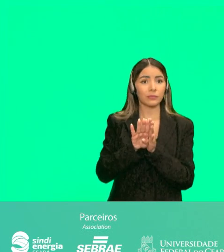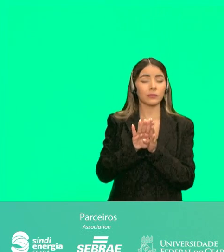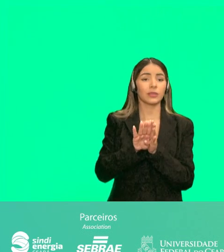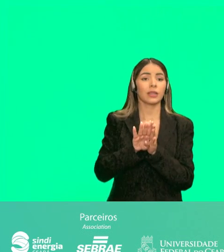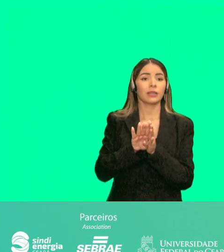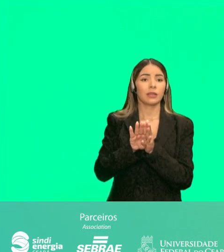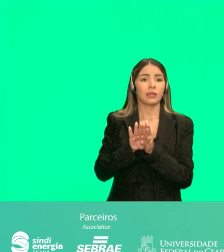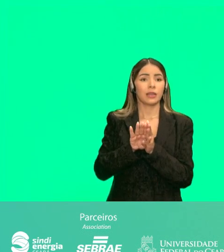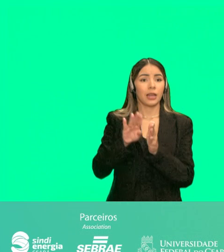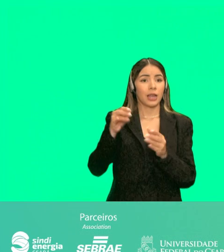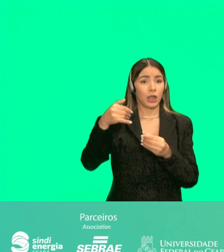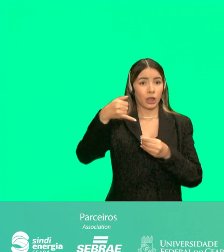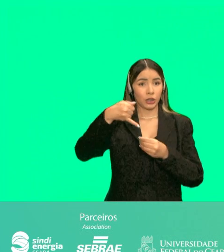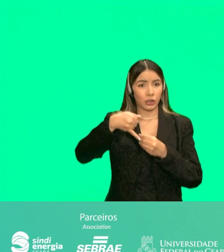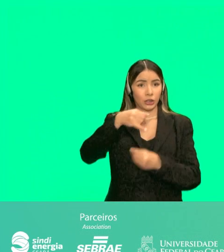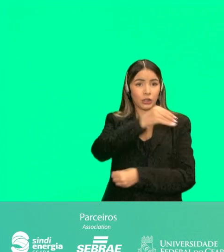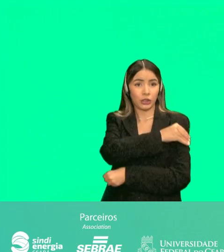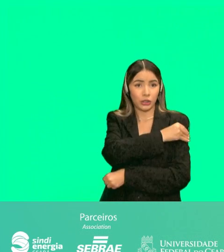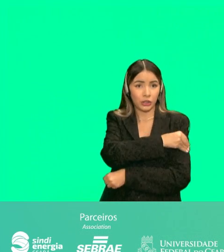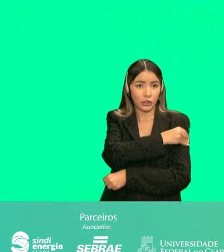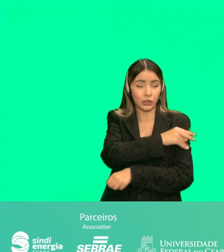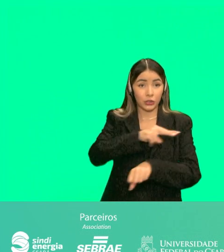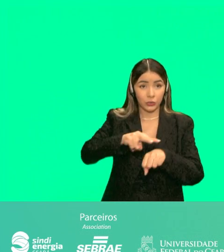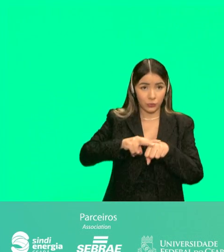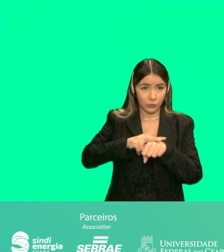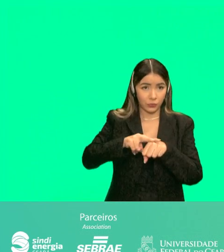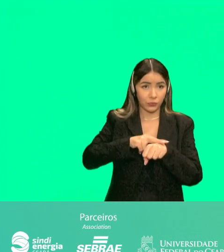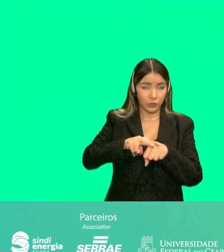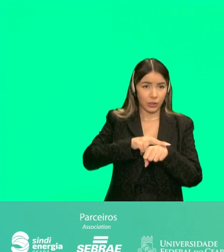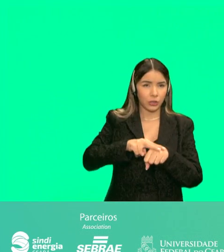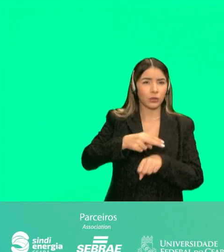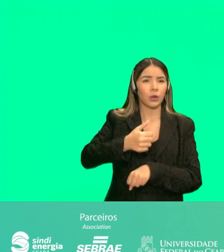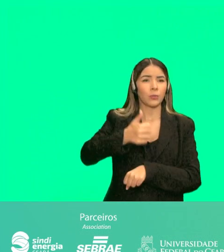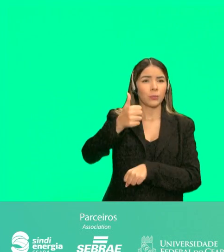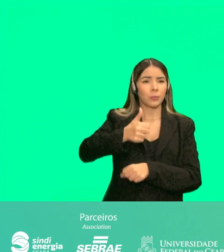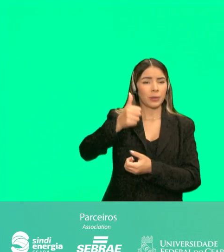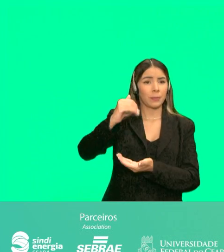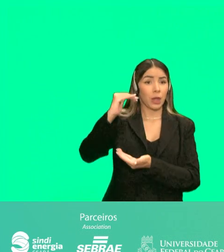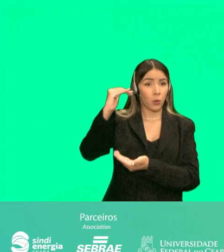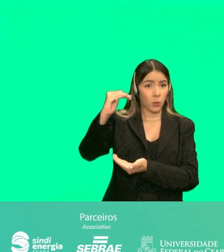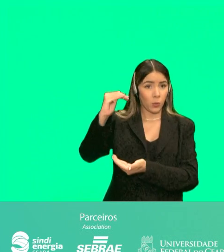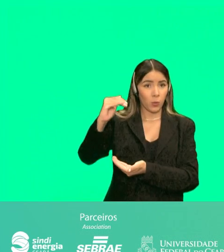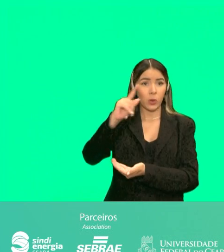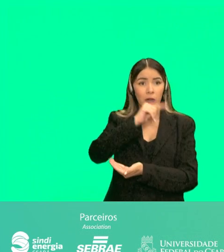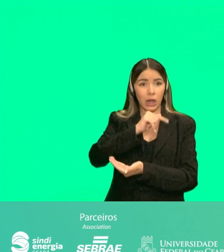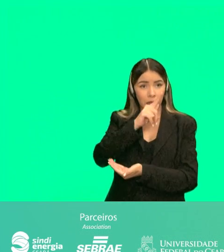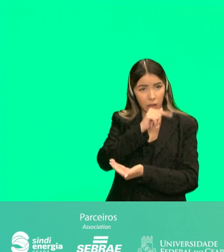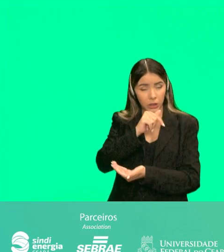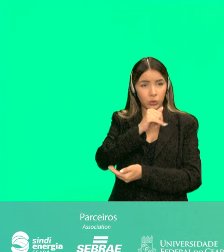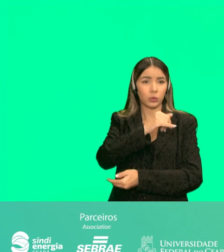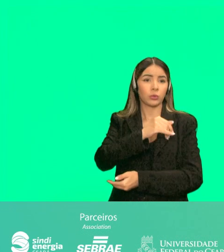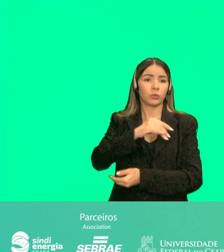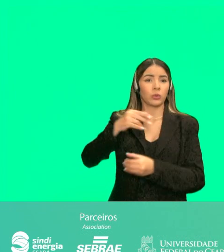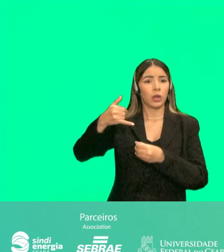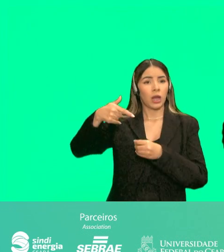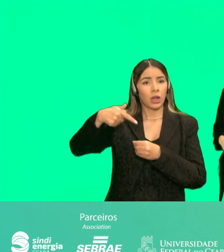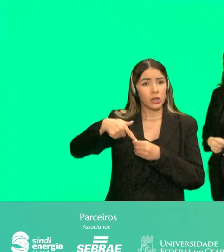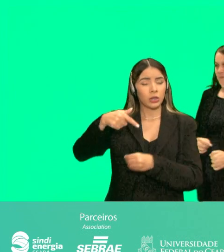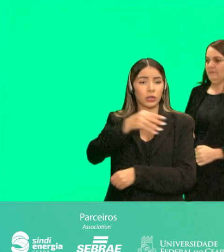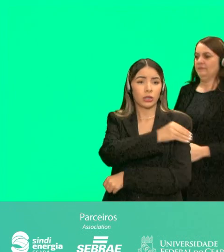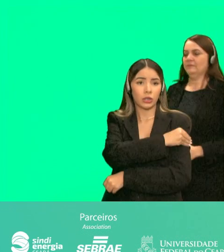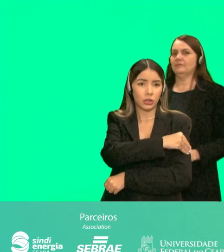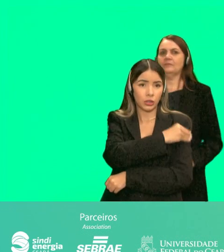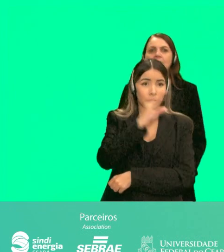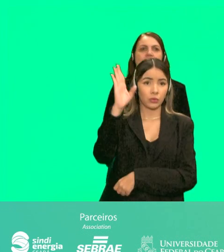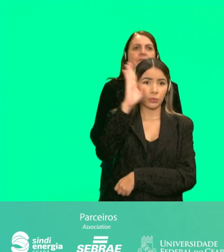e-diesel ano, liters começo do ano que vem. Brazilian produced Então, os primeiros litros de diesel e will be brasileiro produced by the end já of this year, estarão sendo beginning